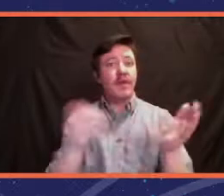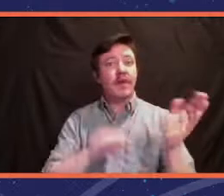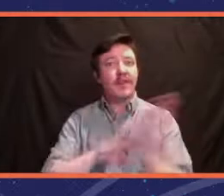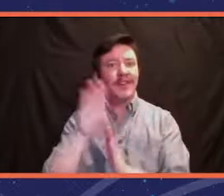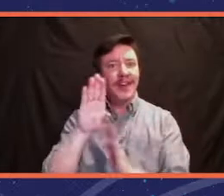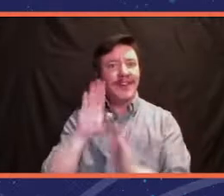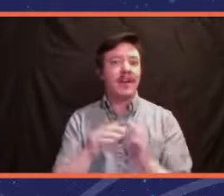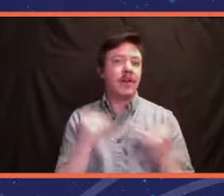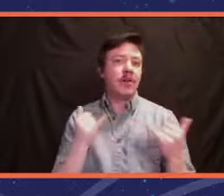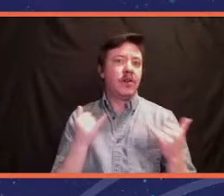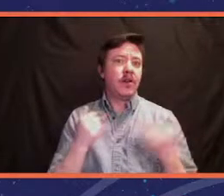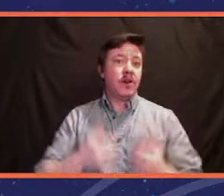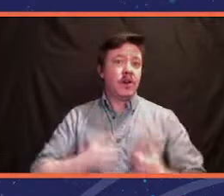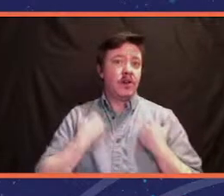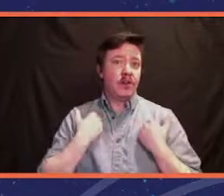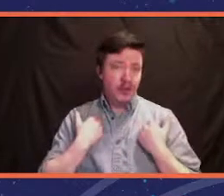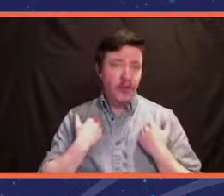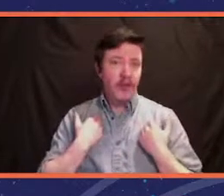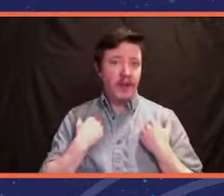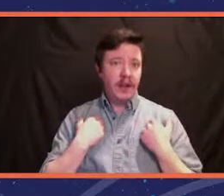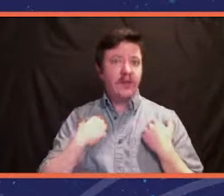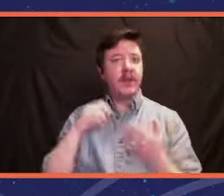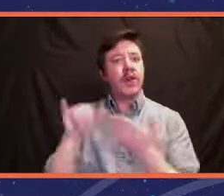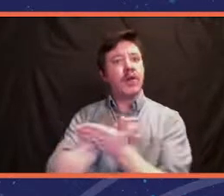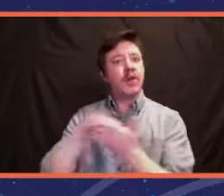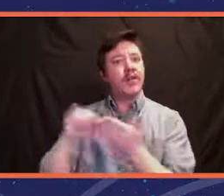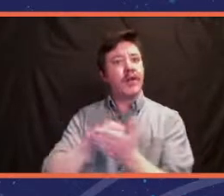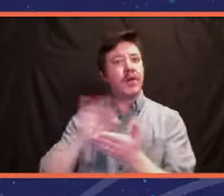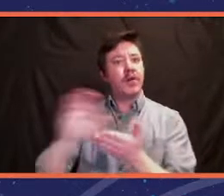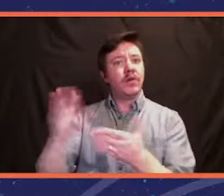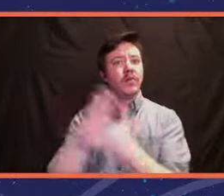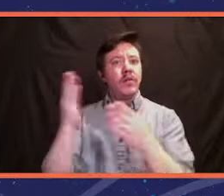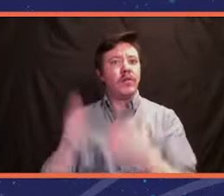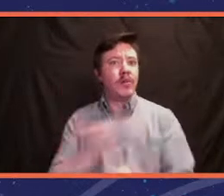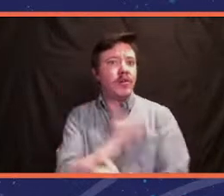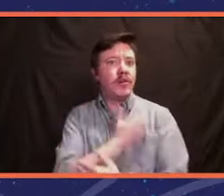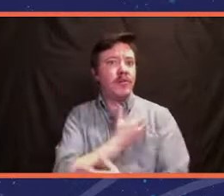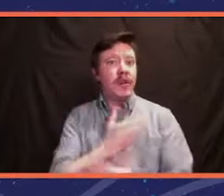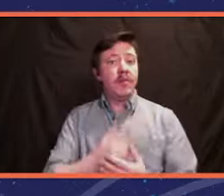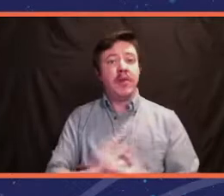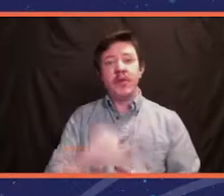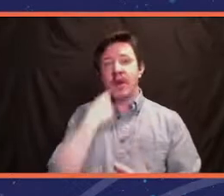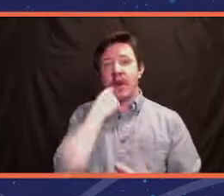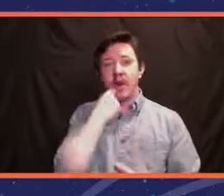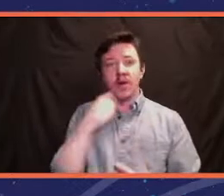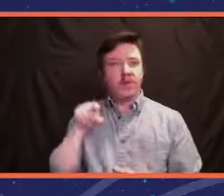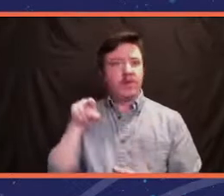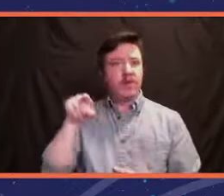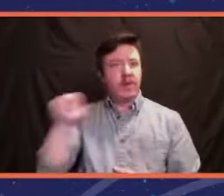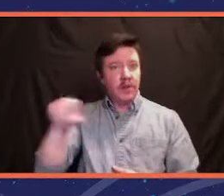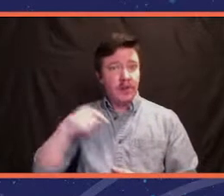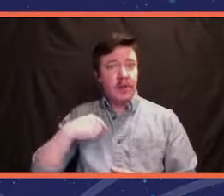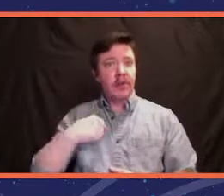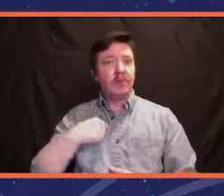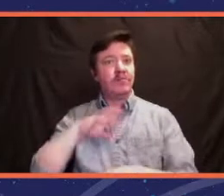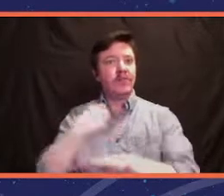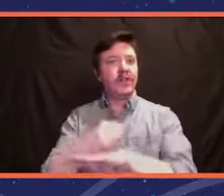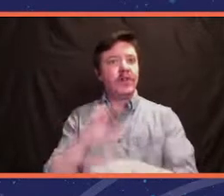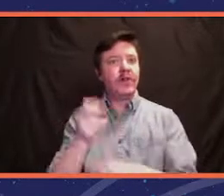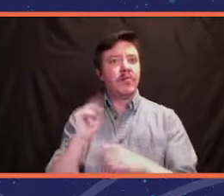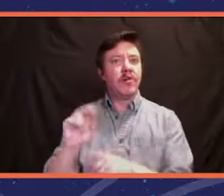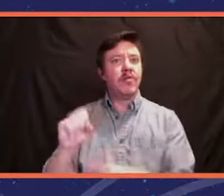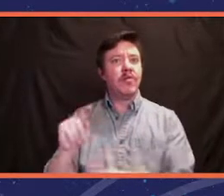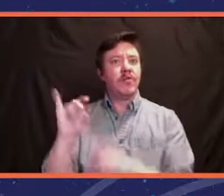in Aquas, Chesne, New York, with her partner and baby. Recently, she has started a radical art studio, Fishbear Studios, with her